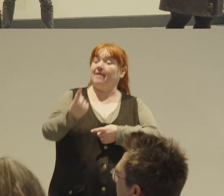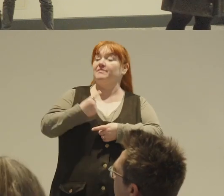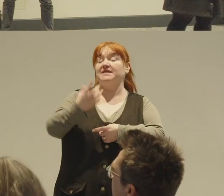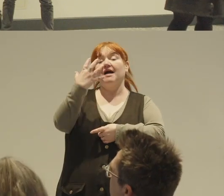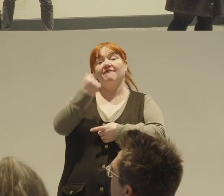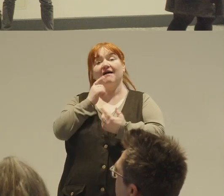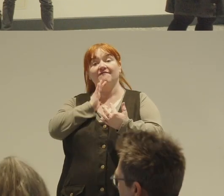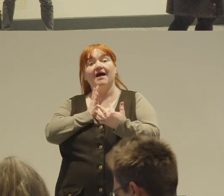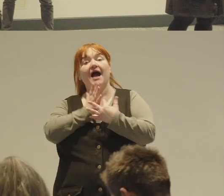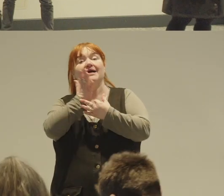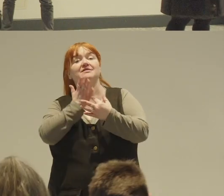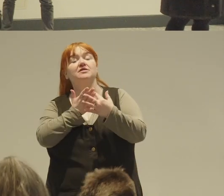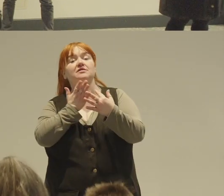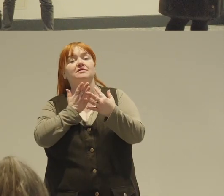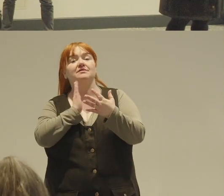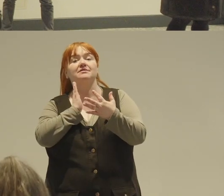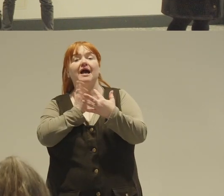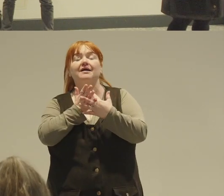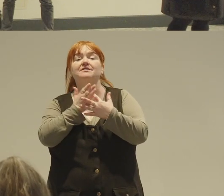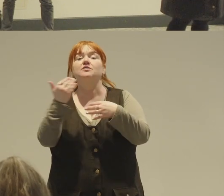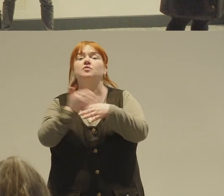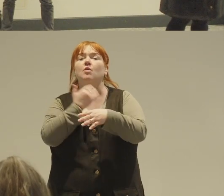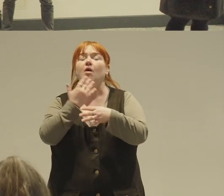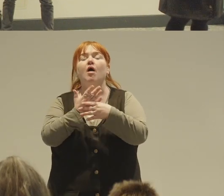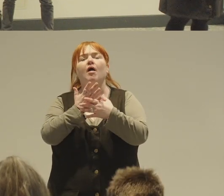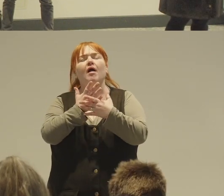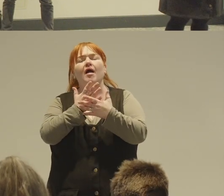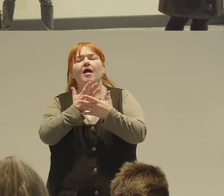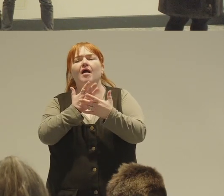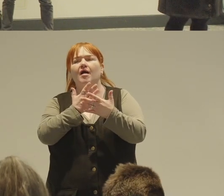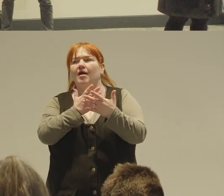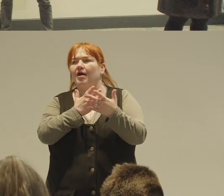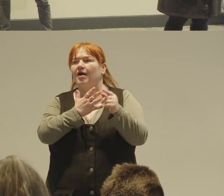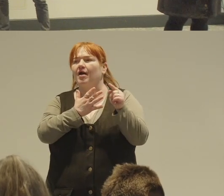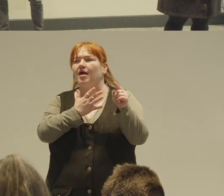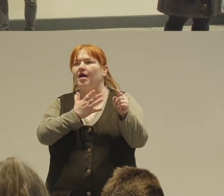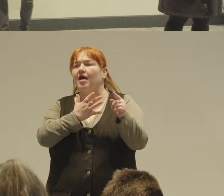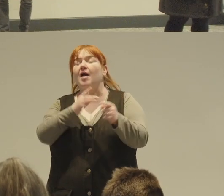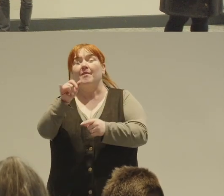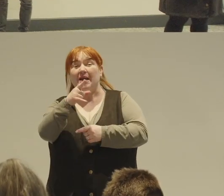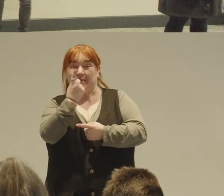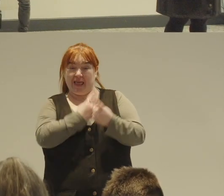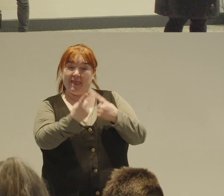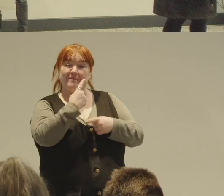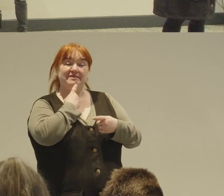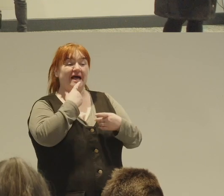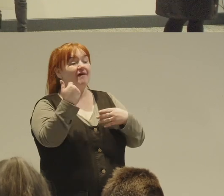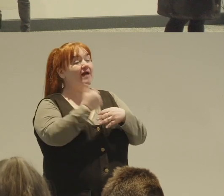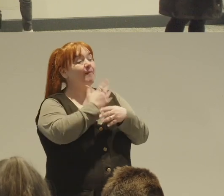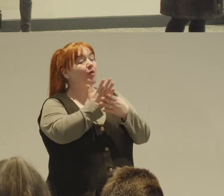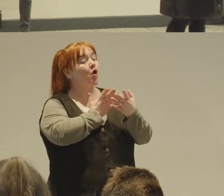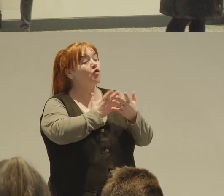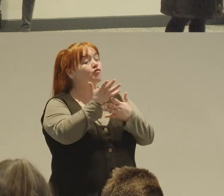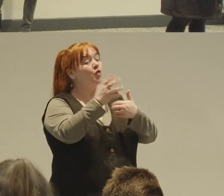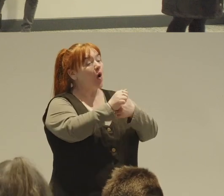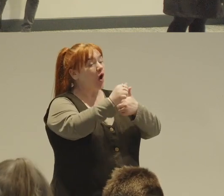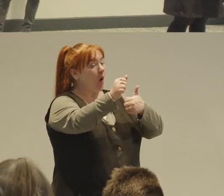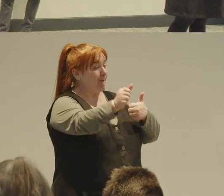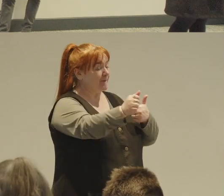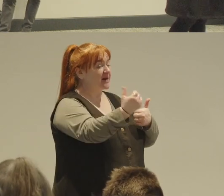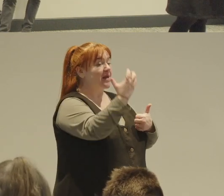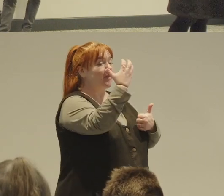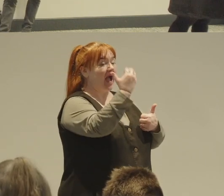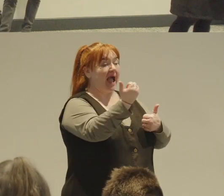employed through a company, but then they might also do some additional work outside that